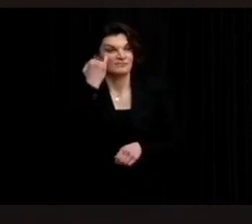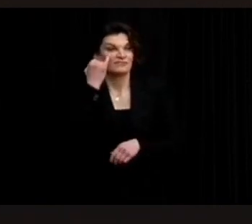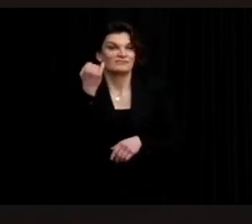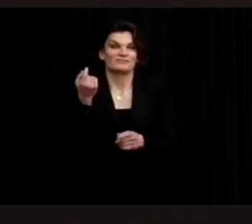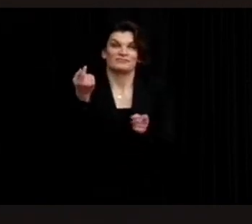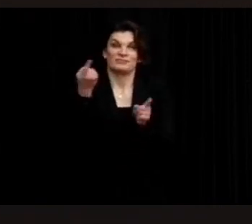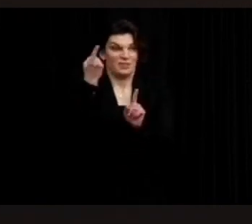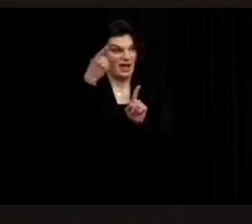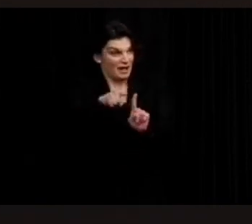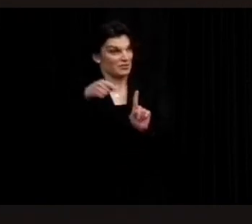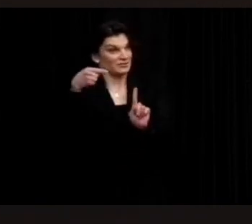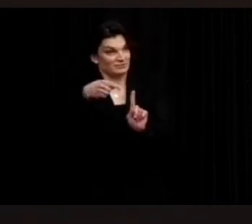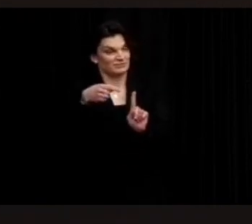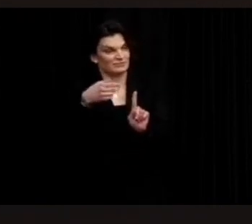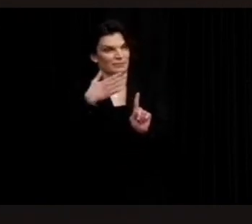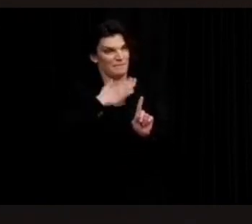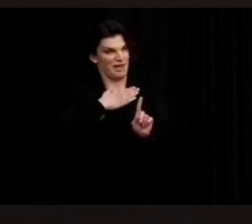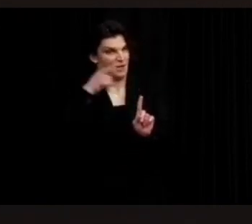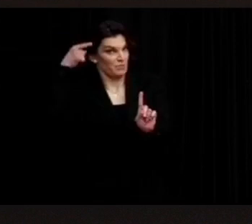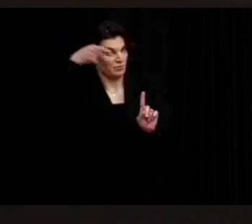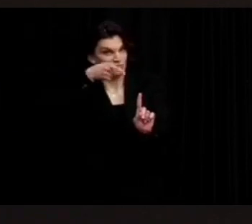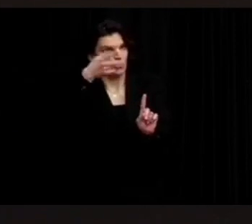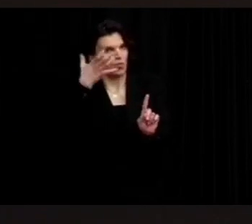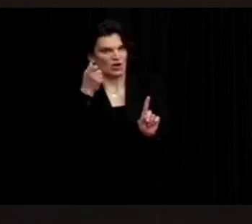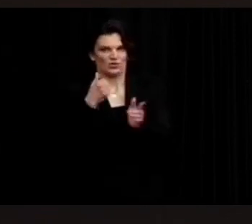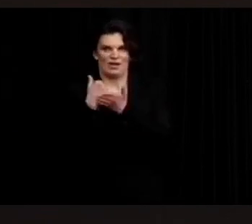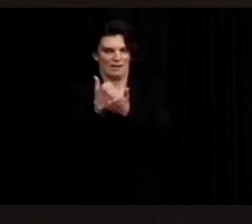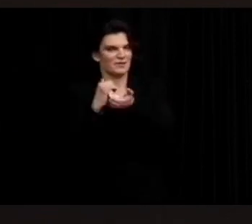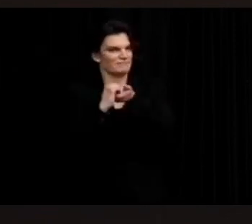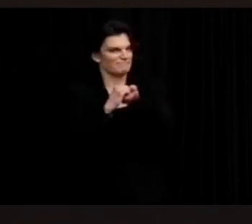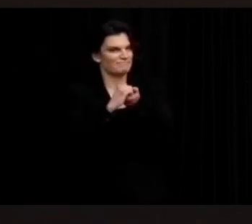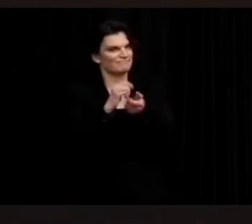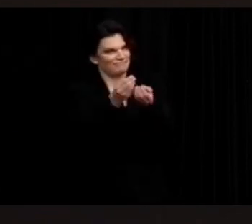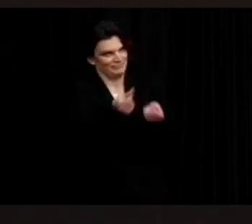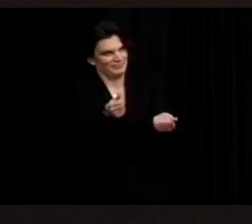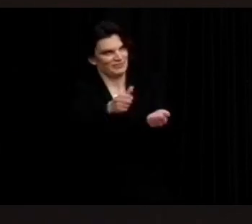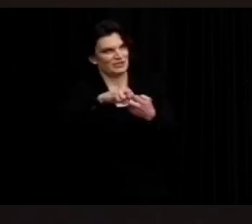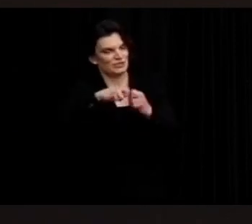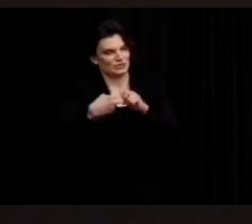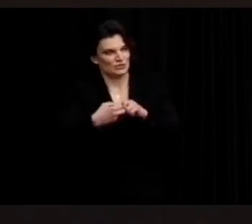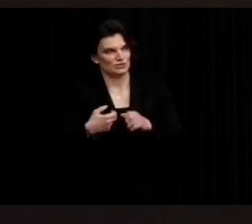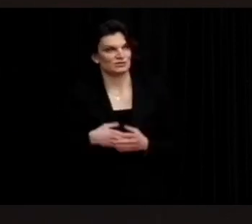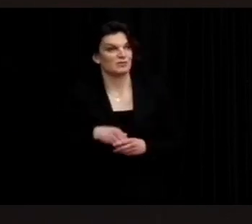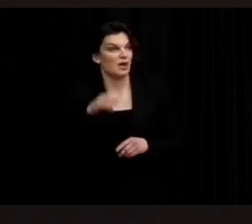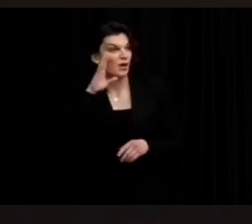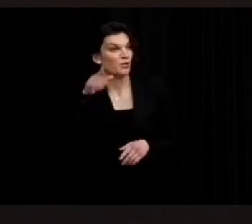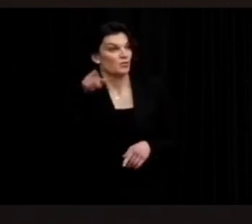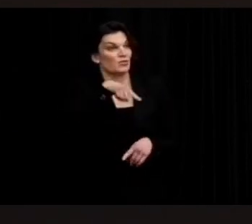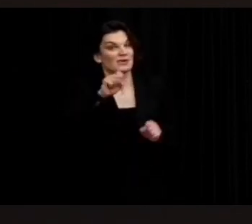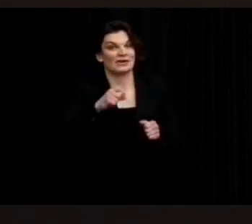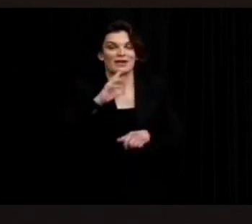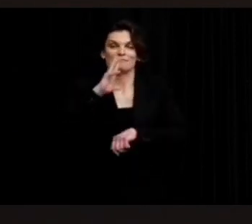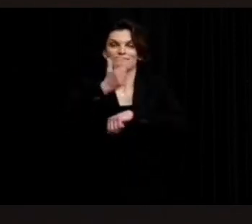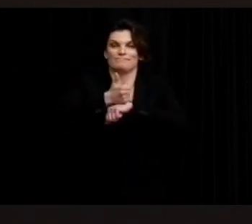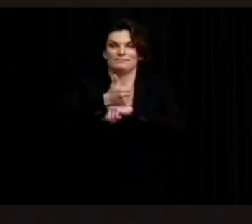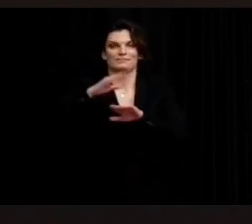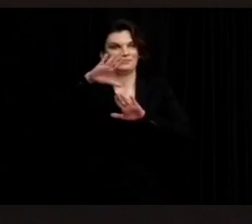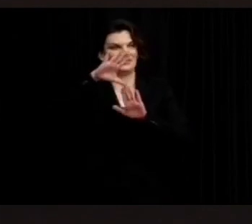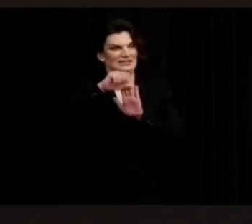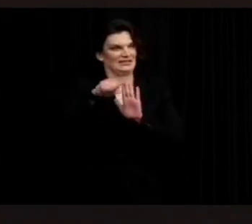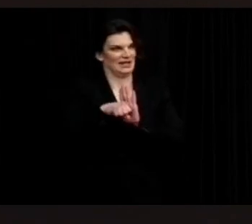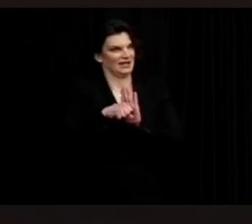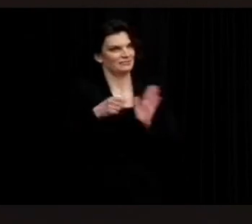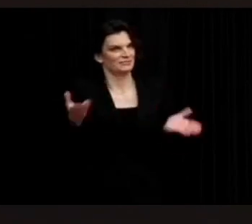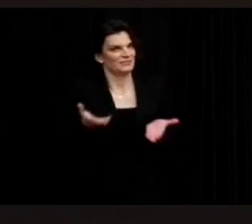solution, we want to be your partner. I know that together we can build a Michigan where your life, health, and wealth are